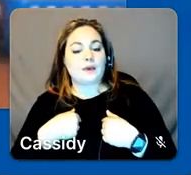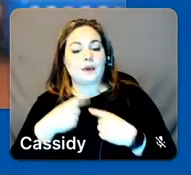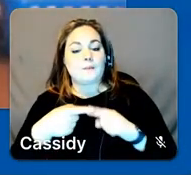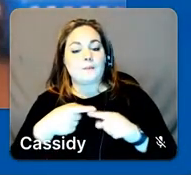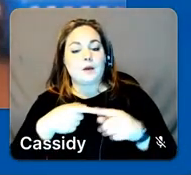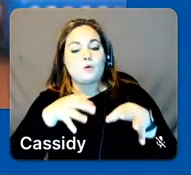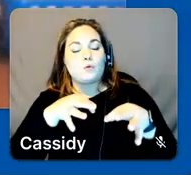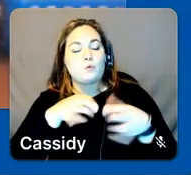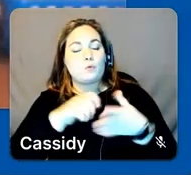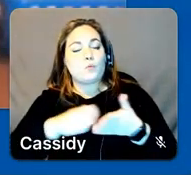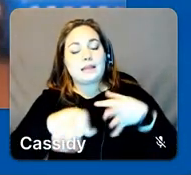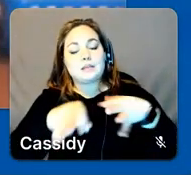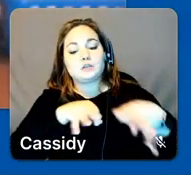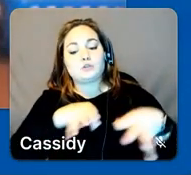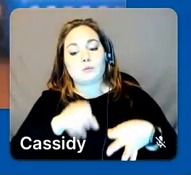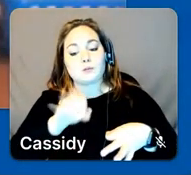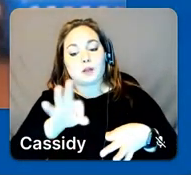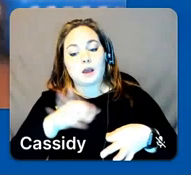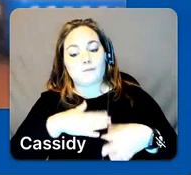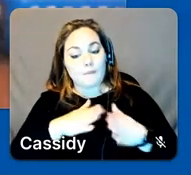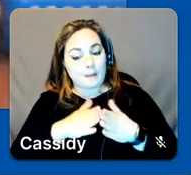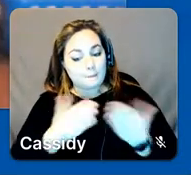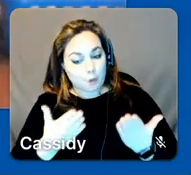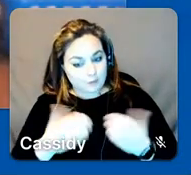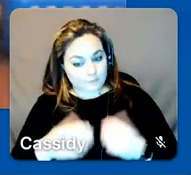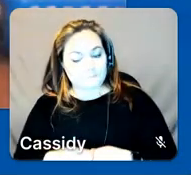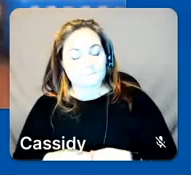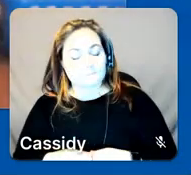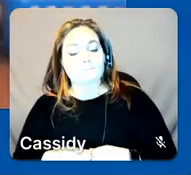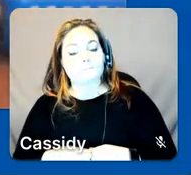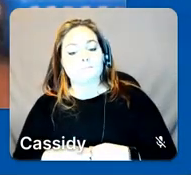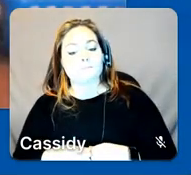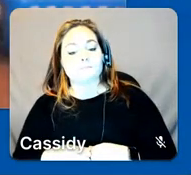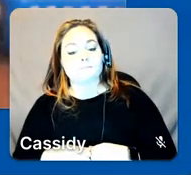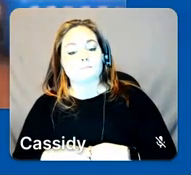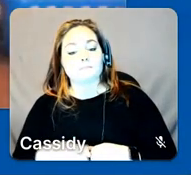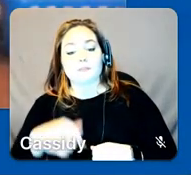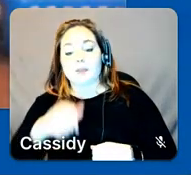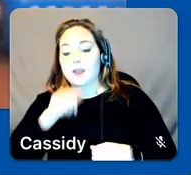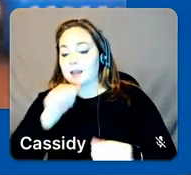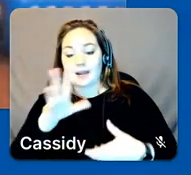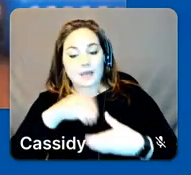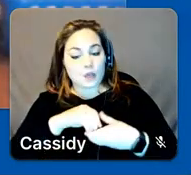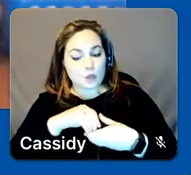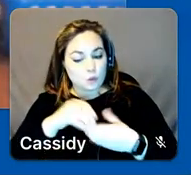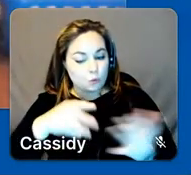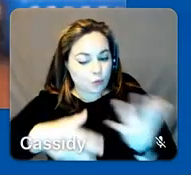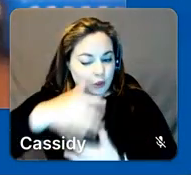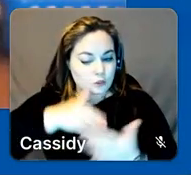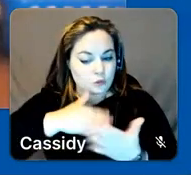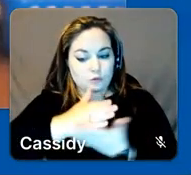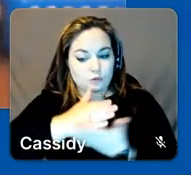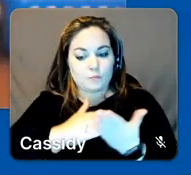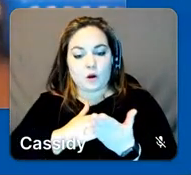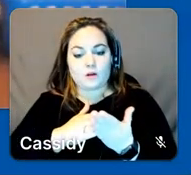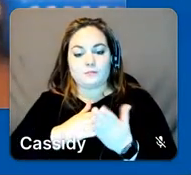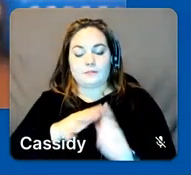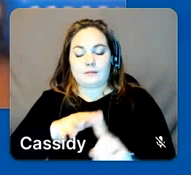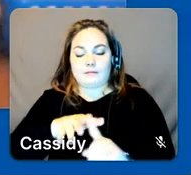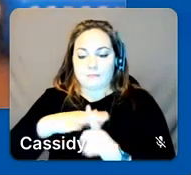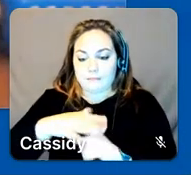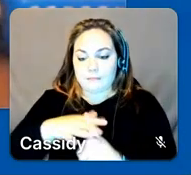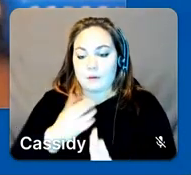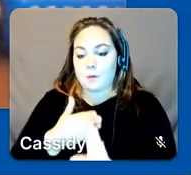description of the book, I had left out the social content, you know, the setting, the pre-World War